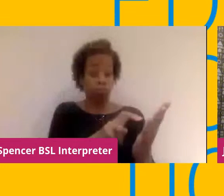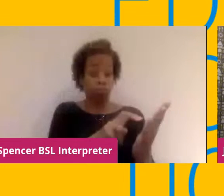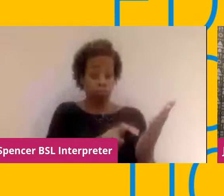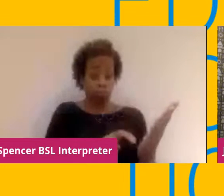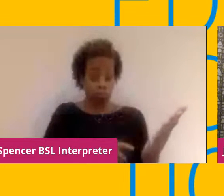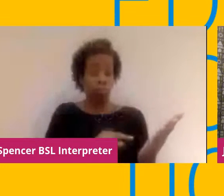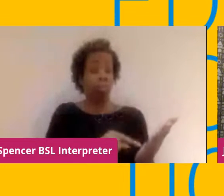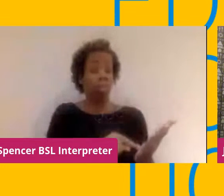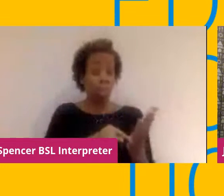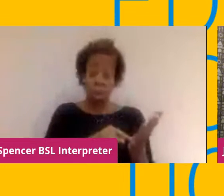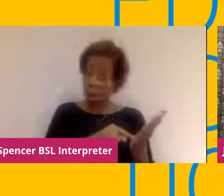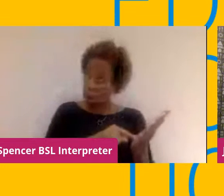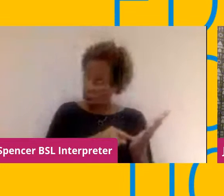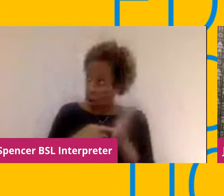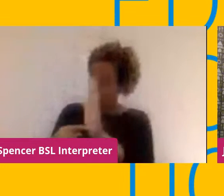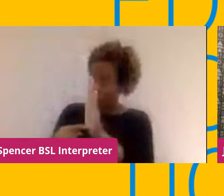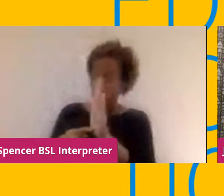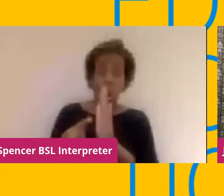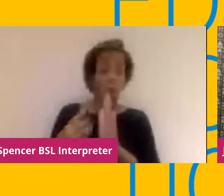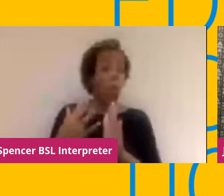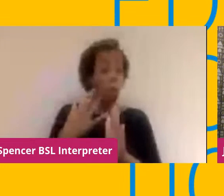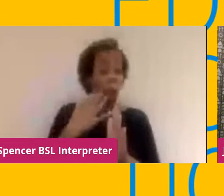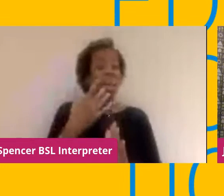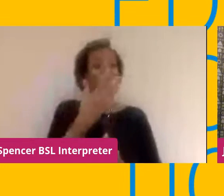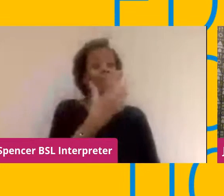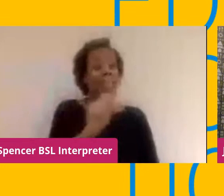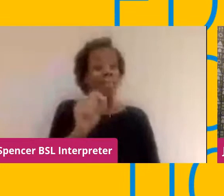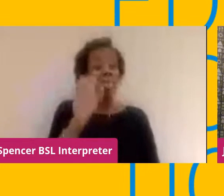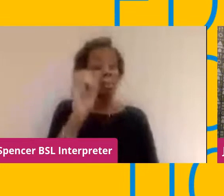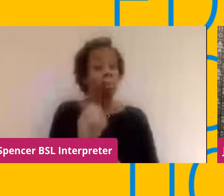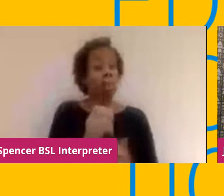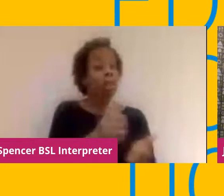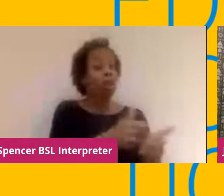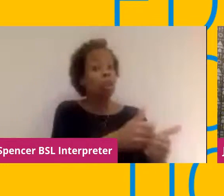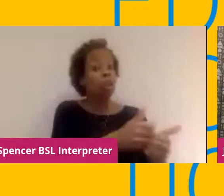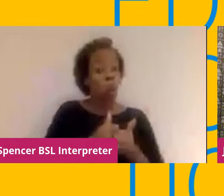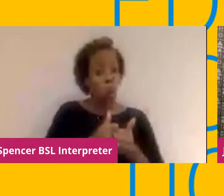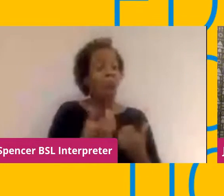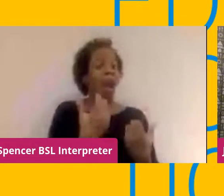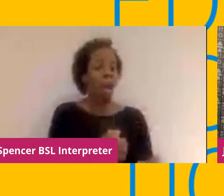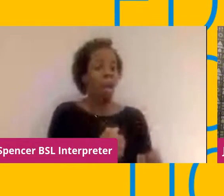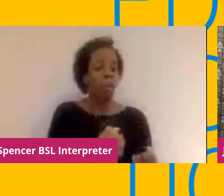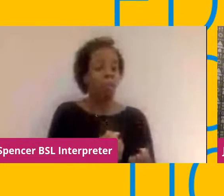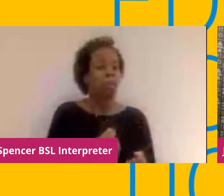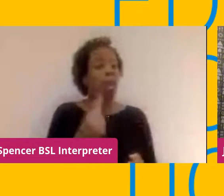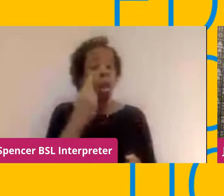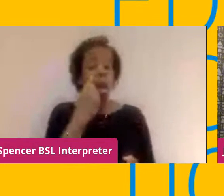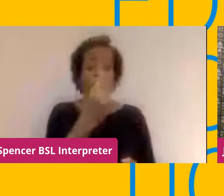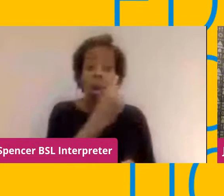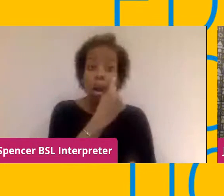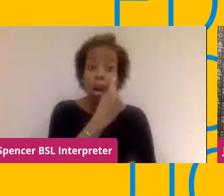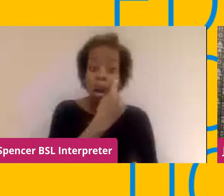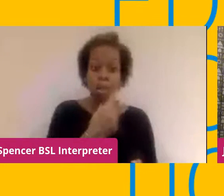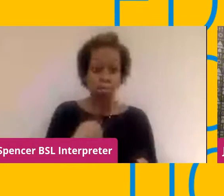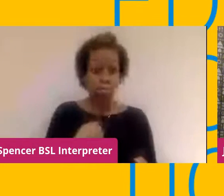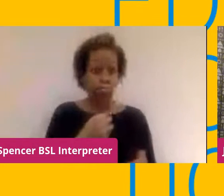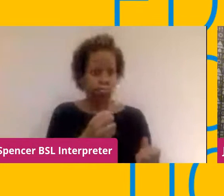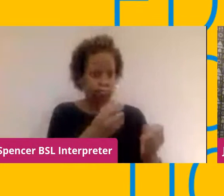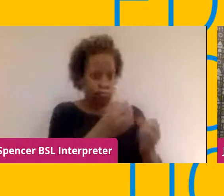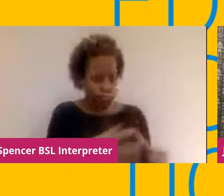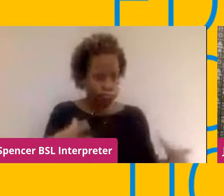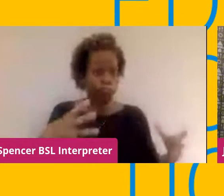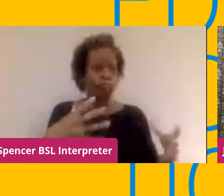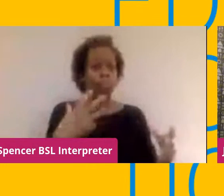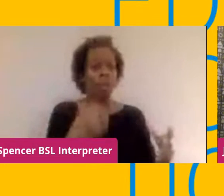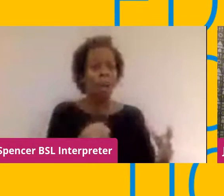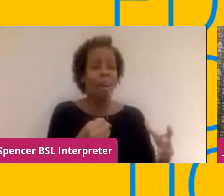won't hand this in until 70% of people support it. But the idea being that you're demonstrating your strength. And it's something you can